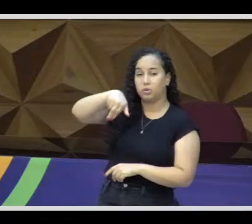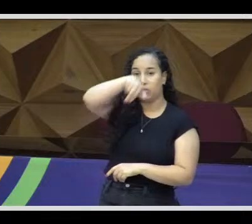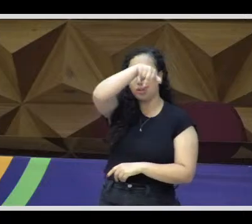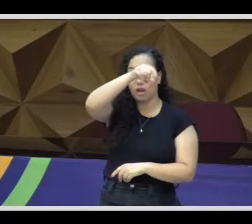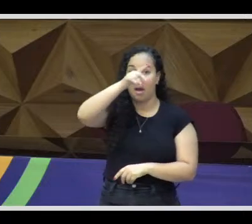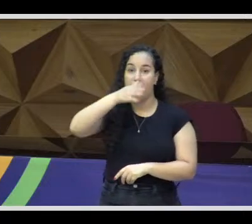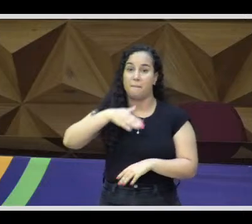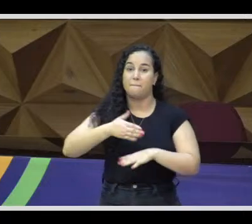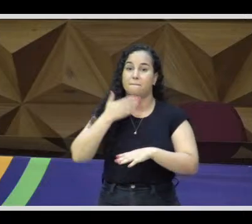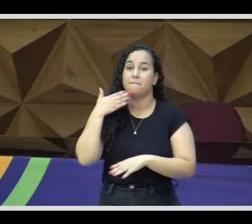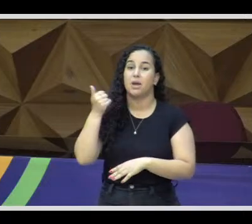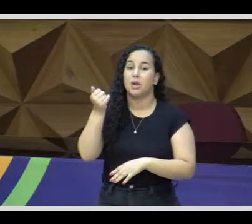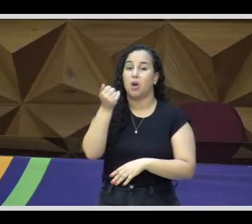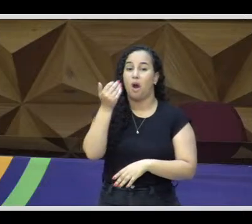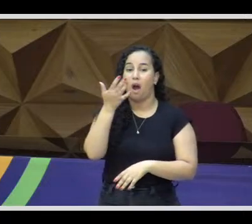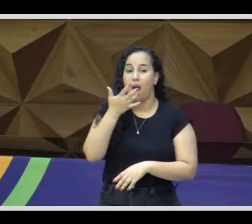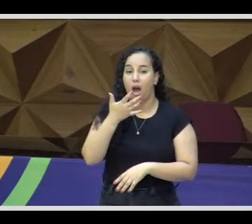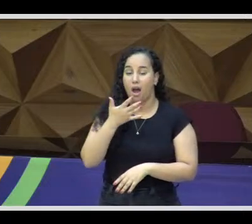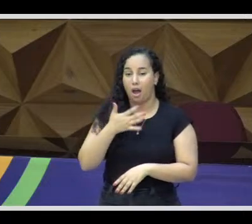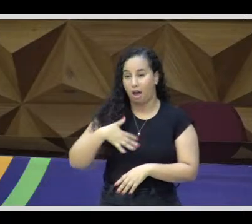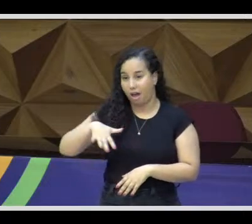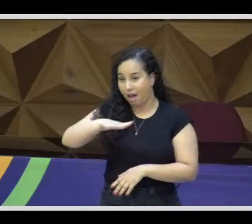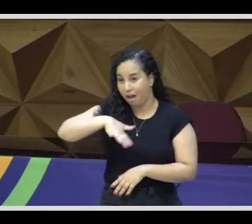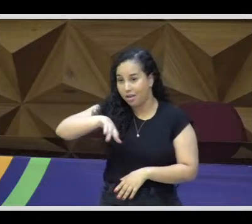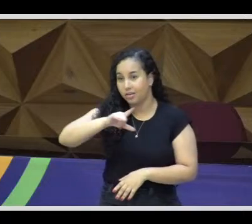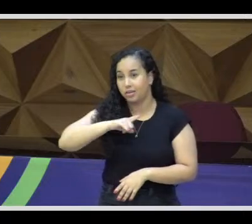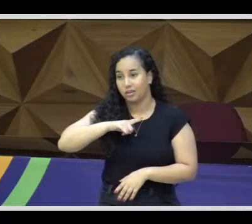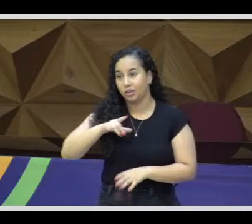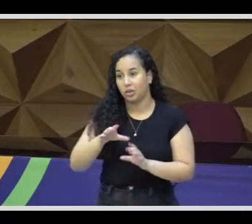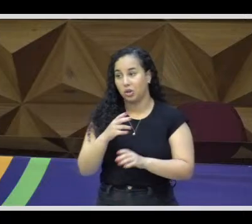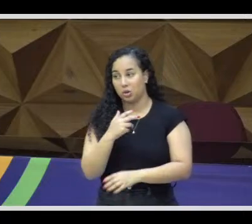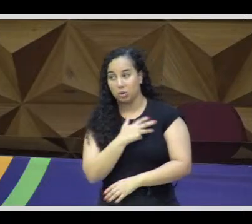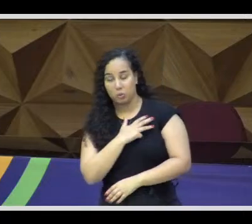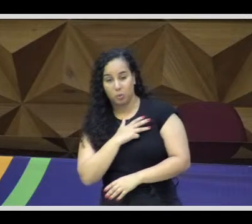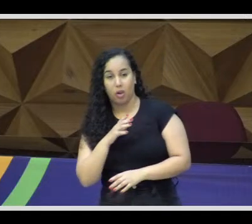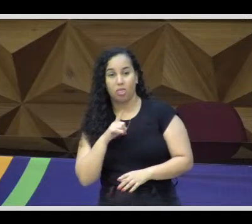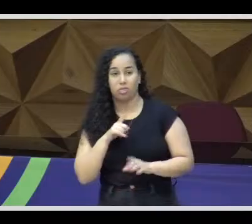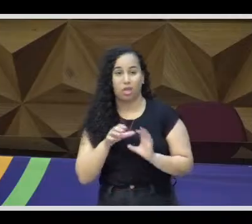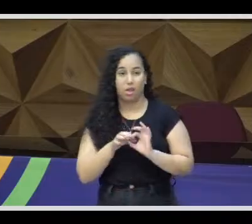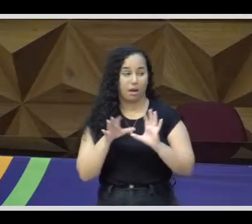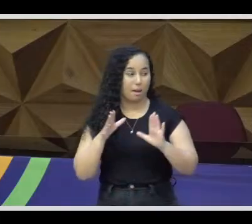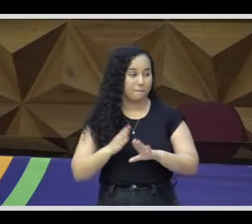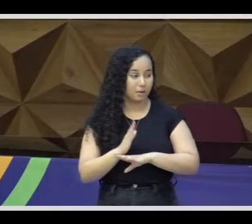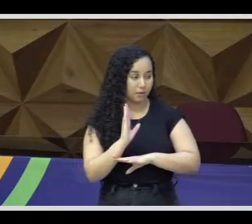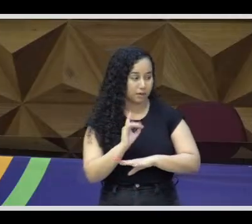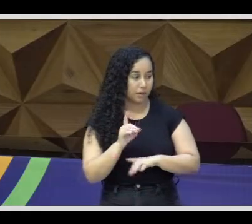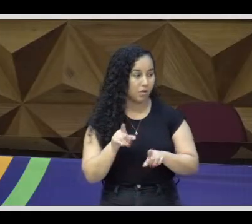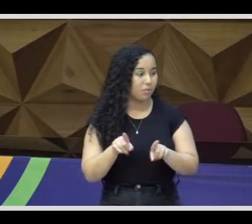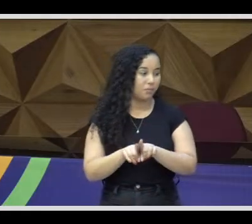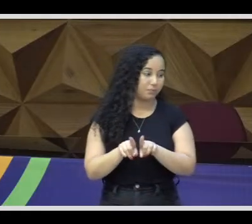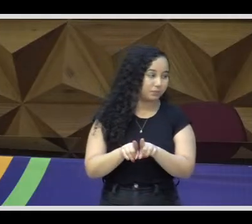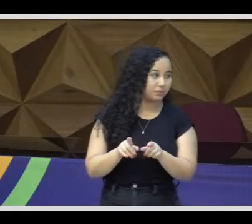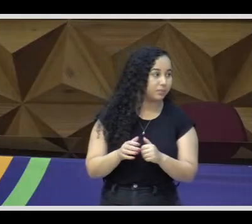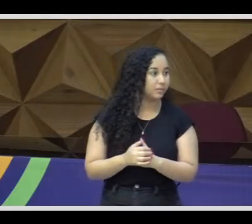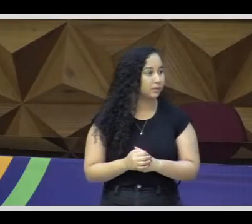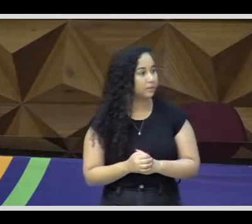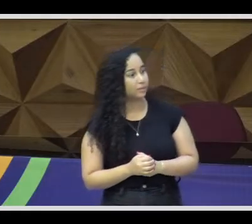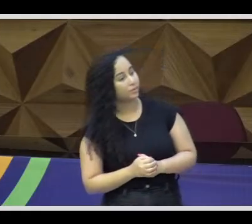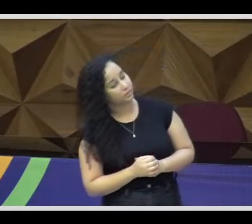best areas in which Lula has approval. The southeast and the south of Brazil, not very